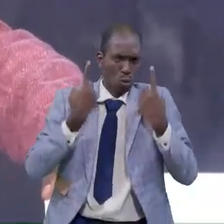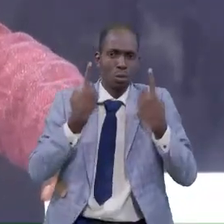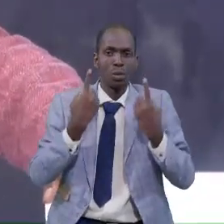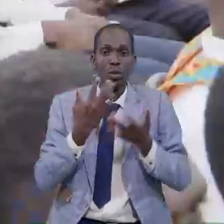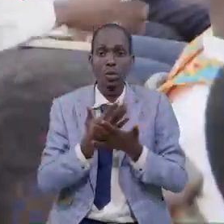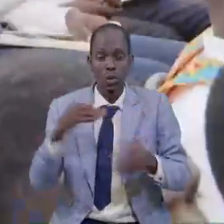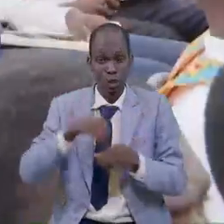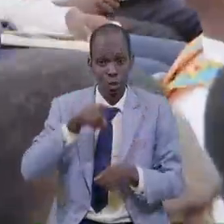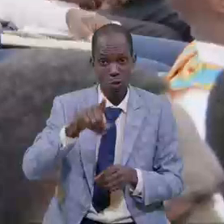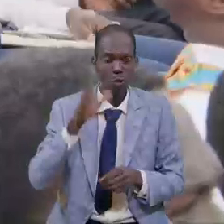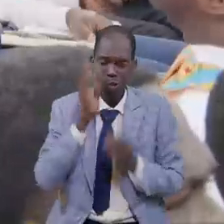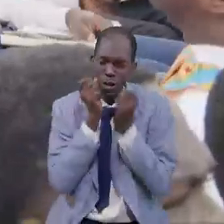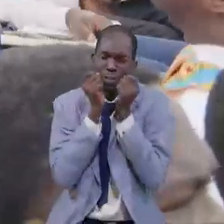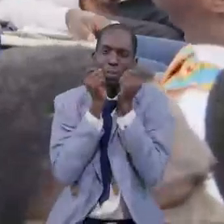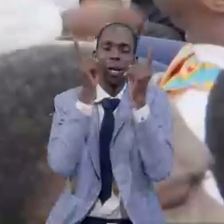will wake up.